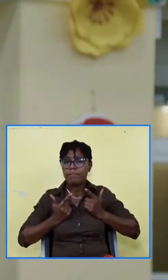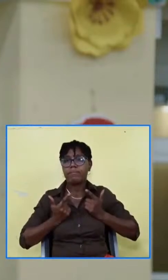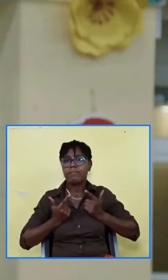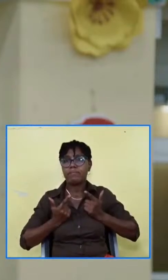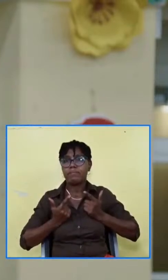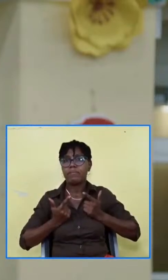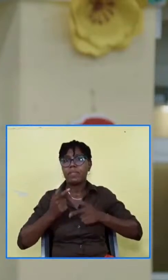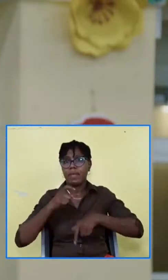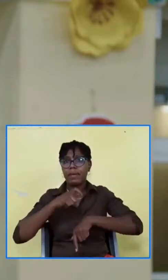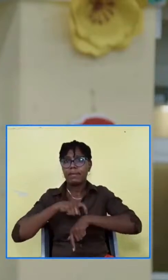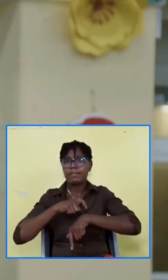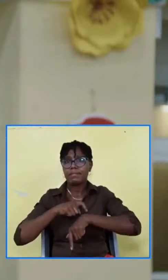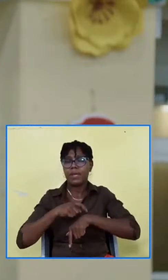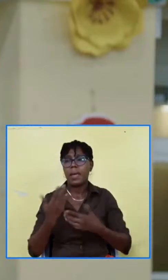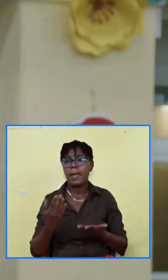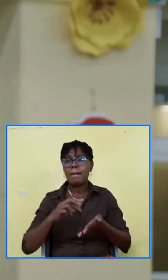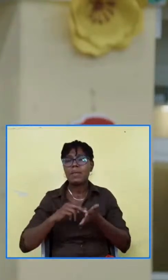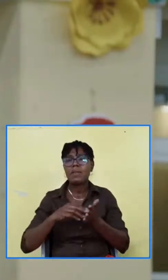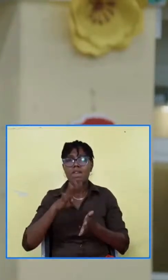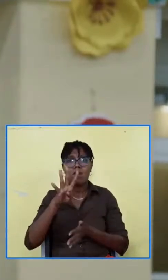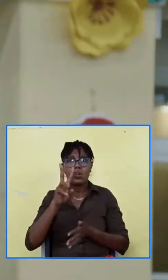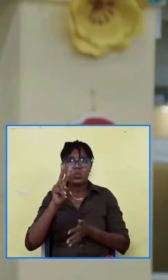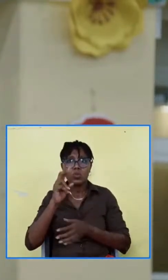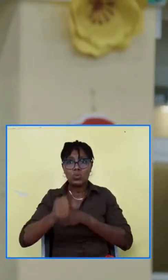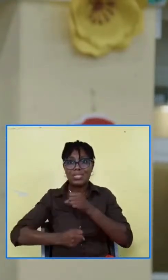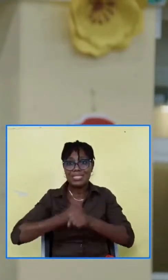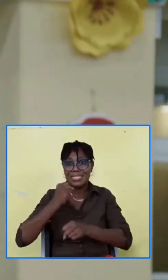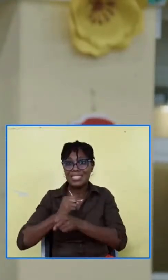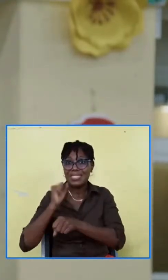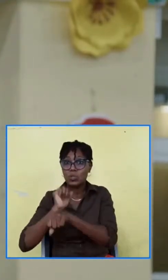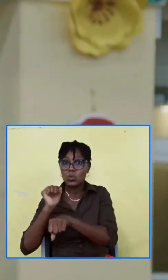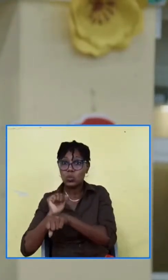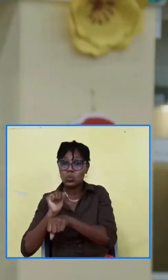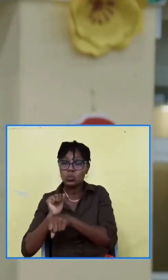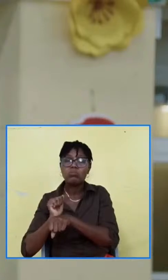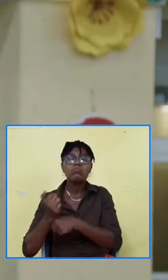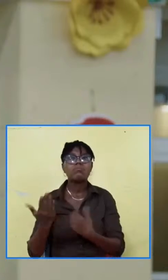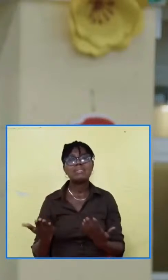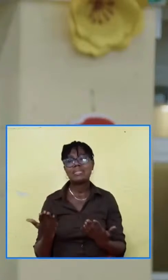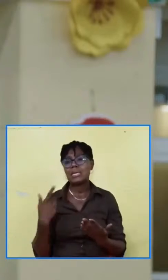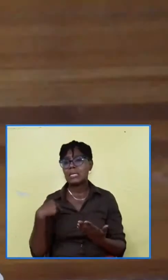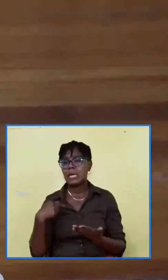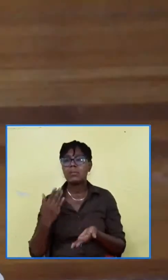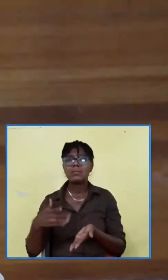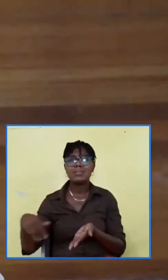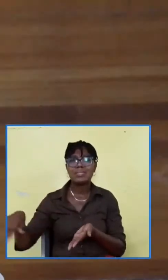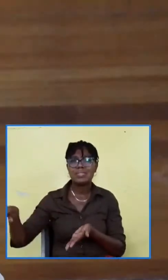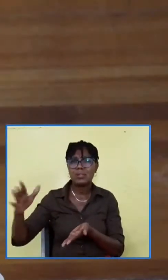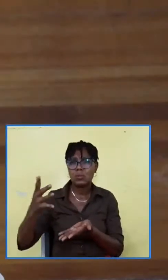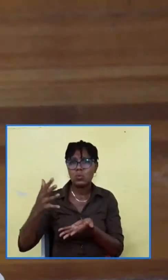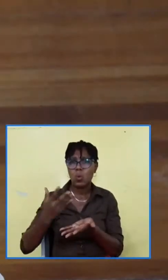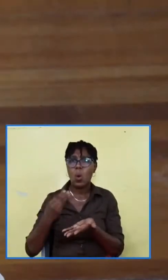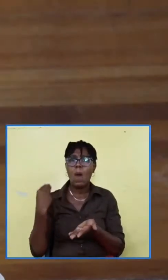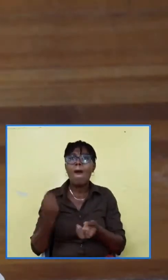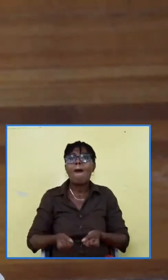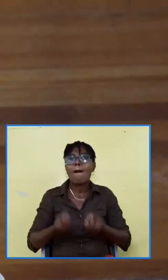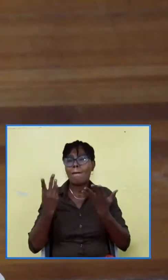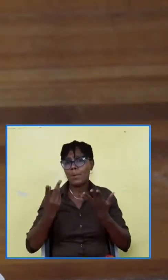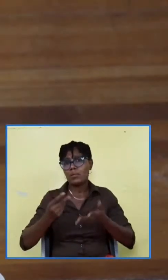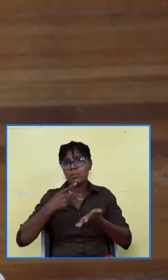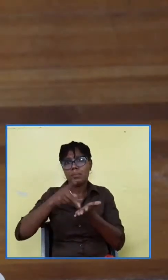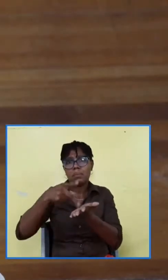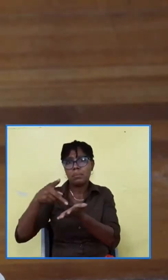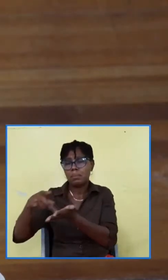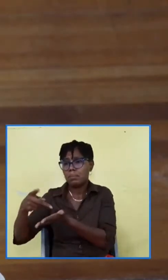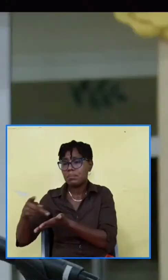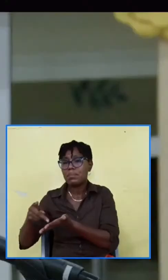the 42 roughly, years 42, that's about roughly the cost of living you get from the country. And the other thing is on you as a